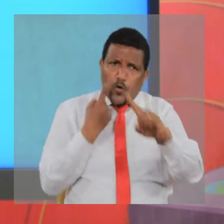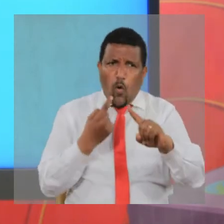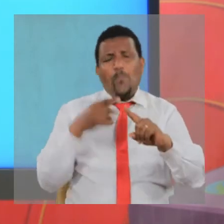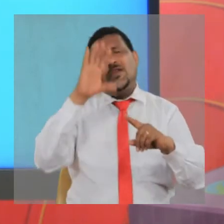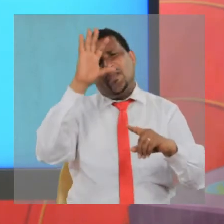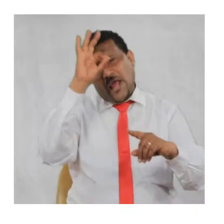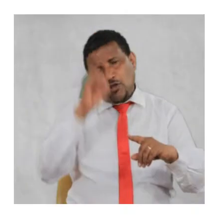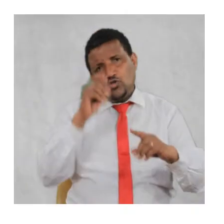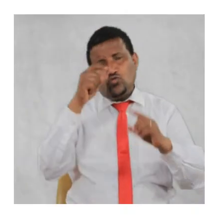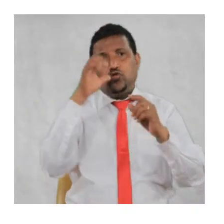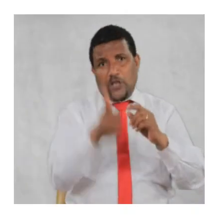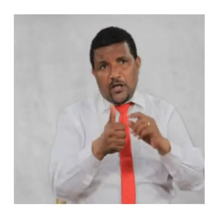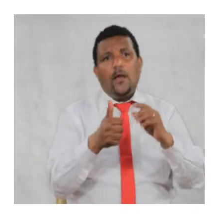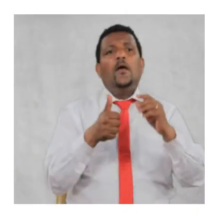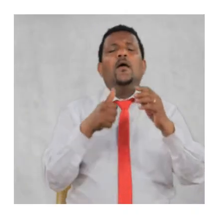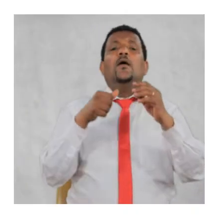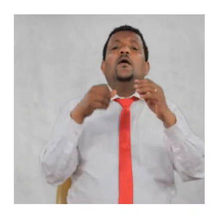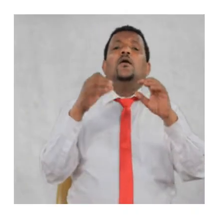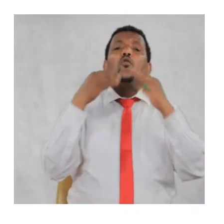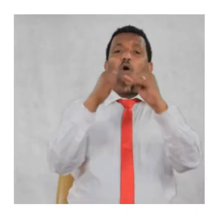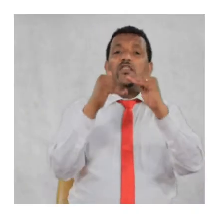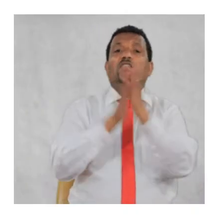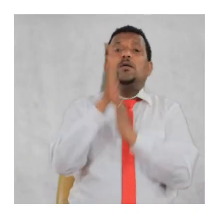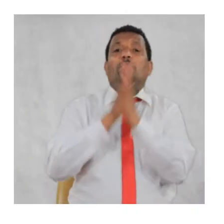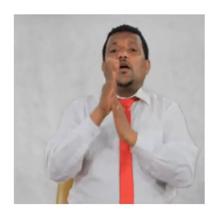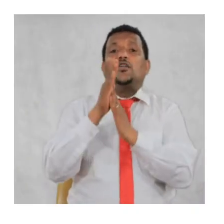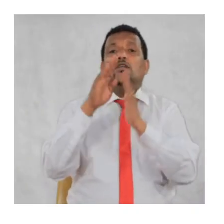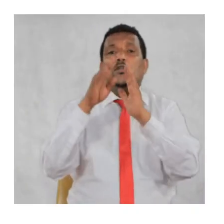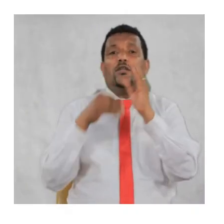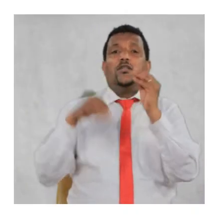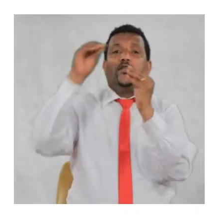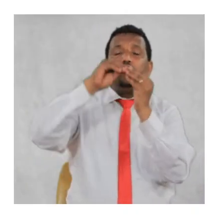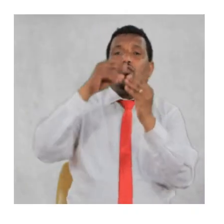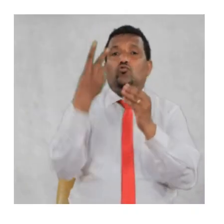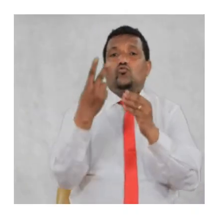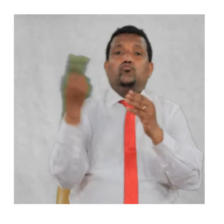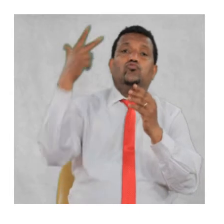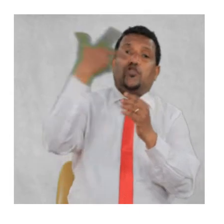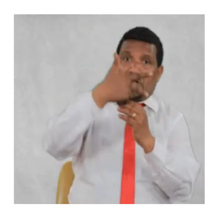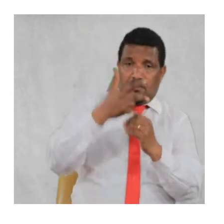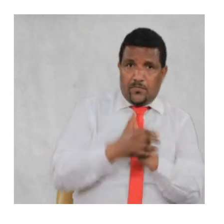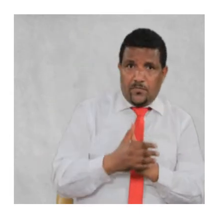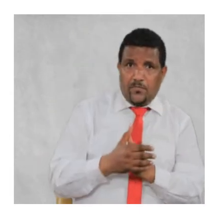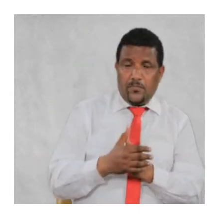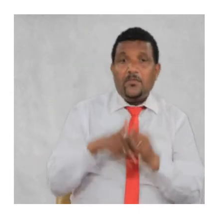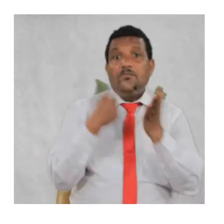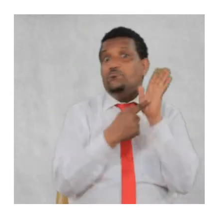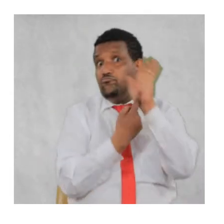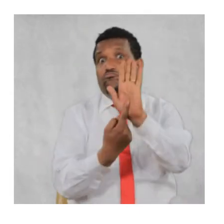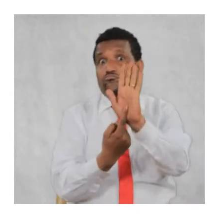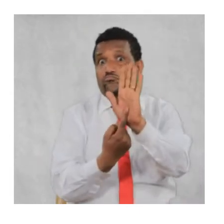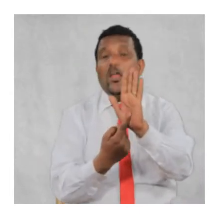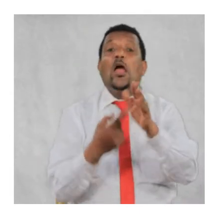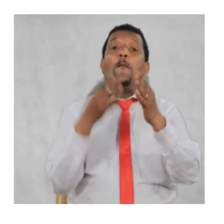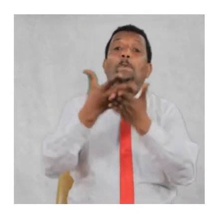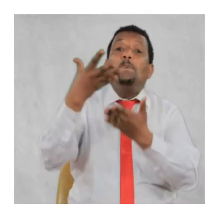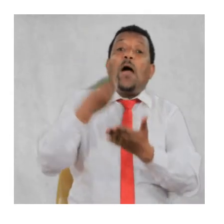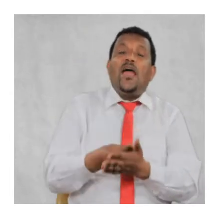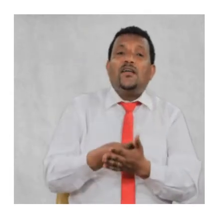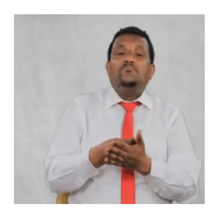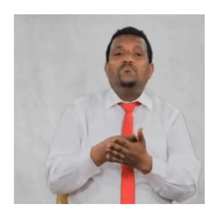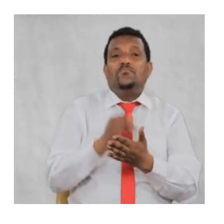the quantity demand will increase only from 2 kg to 3. This shows that the buyer